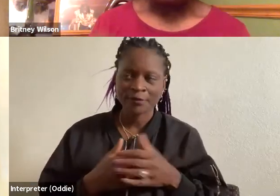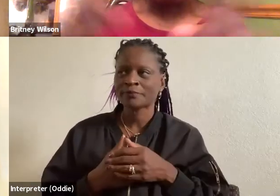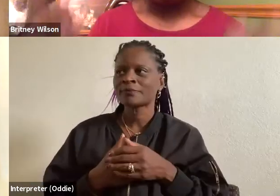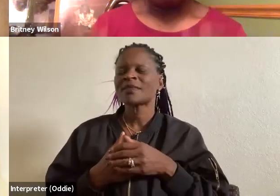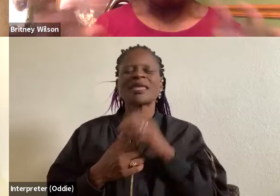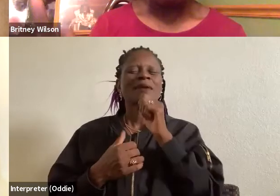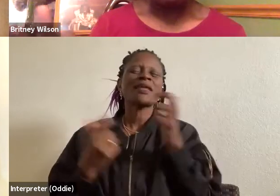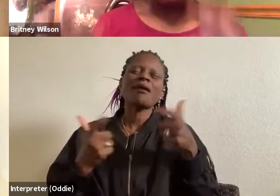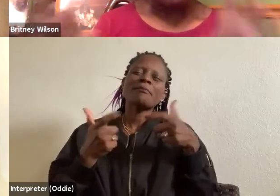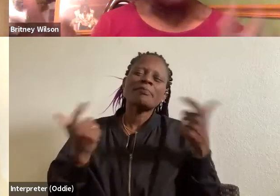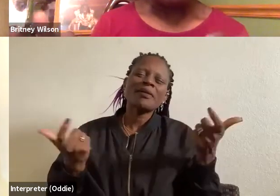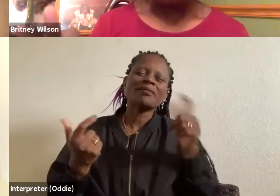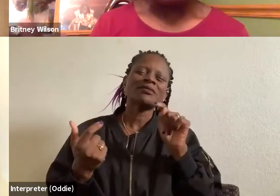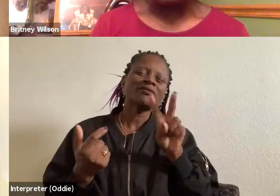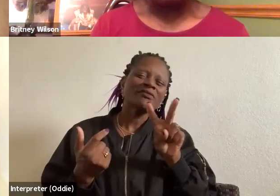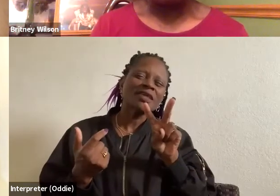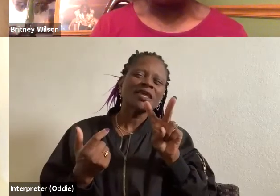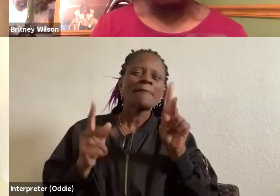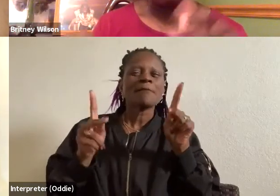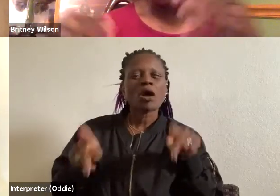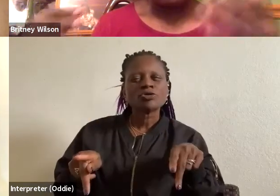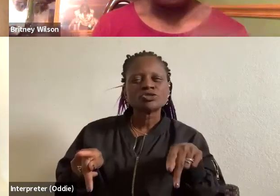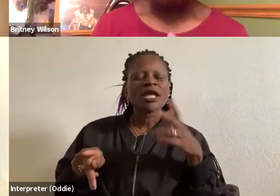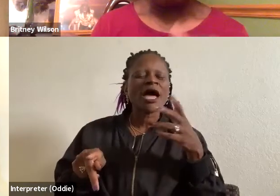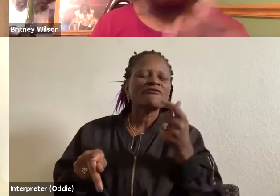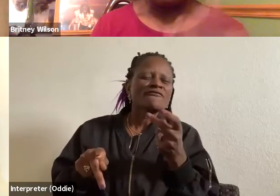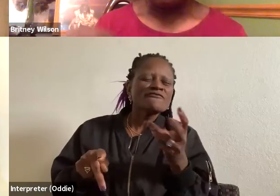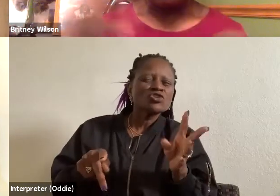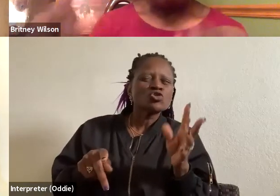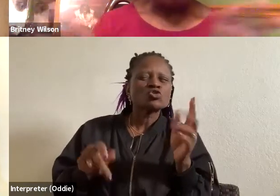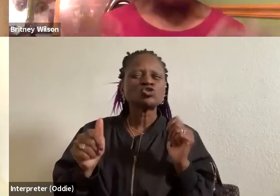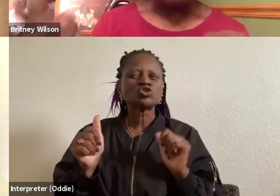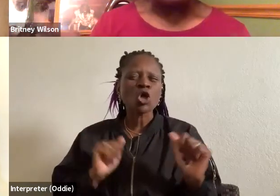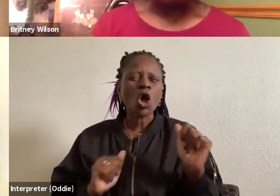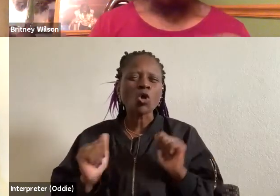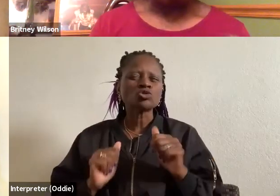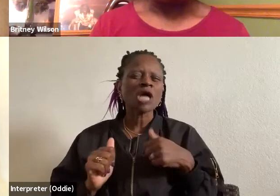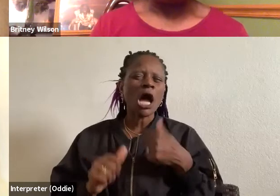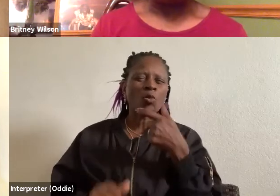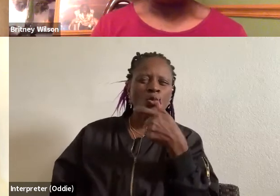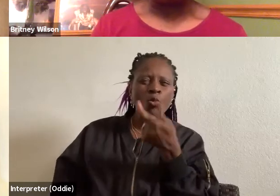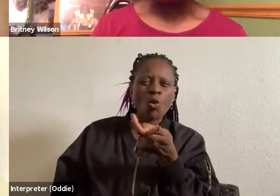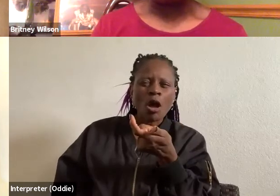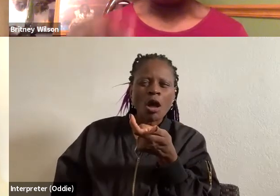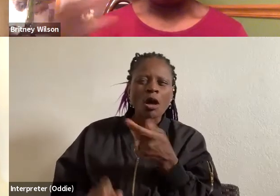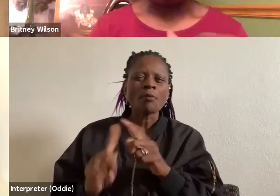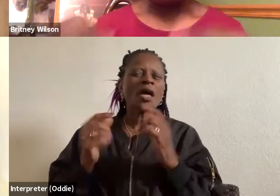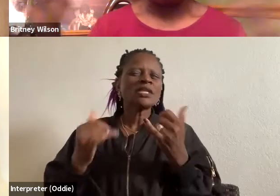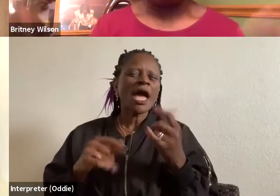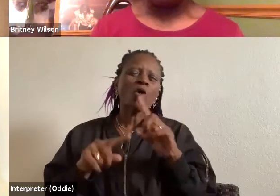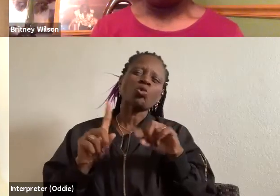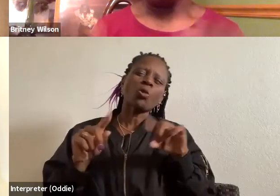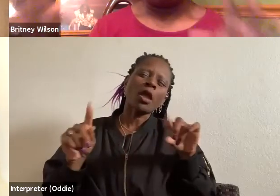person. I have like a couple key TV shows that I usually watch, but I think now I've been wandering into a little bit more random TV shows, but I